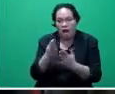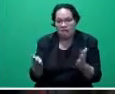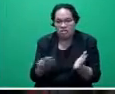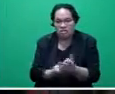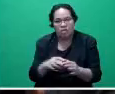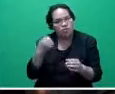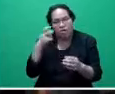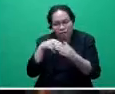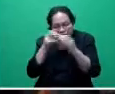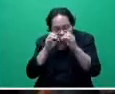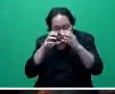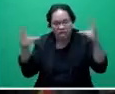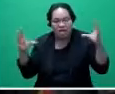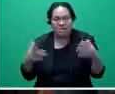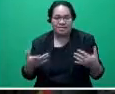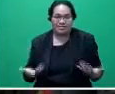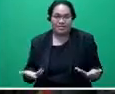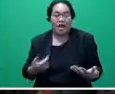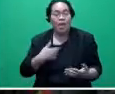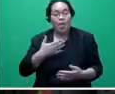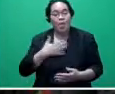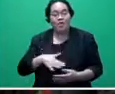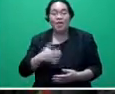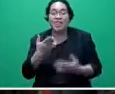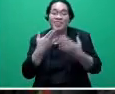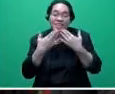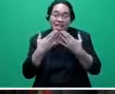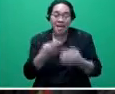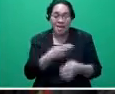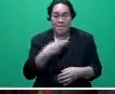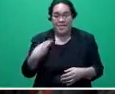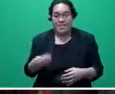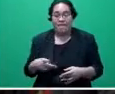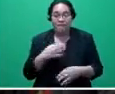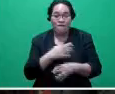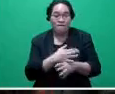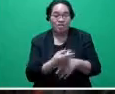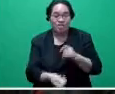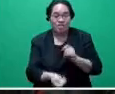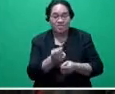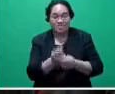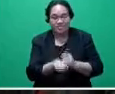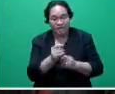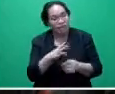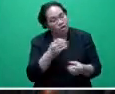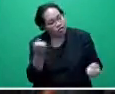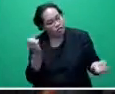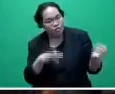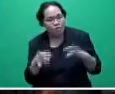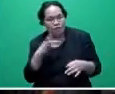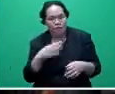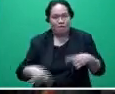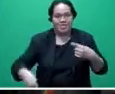irresponsible and deceiving. Mr. Speaker, I would like to thank the Minister of Fisheries from Yahweh Kandawi, Old Boy of Lillian, for his contribution to the debate,